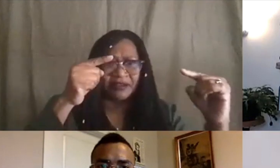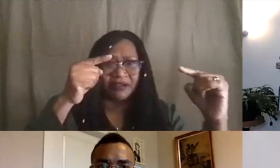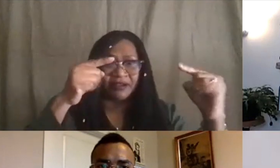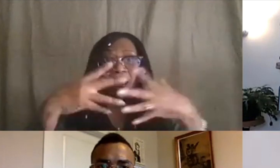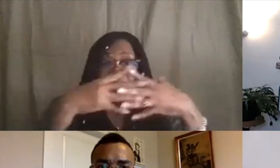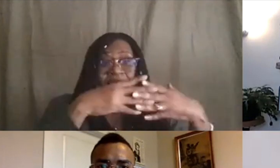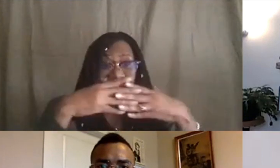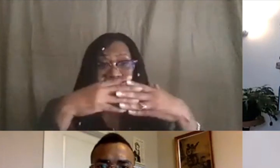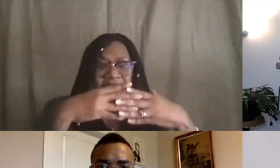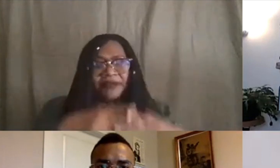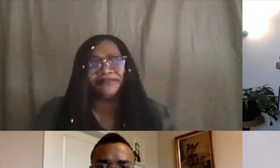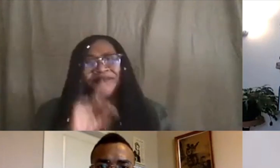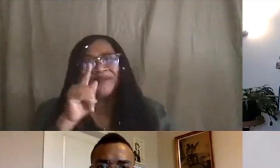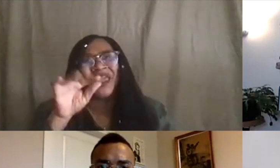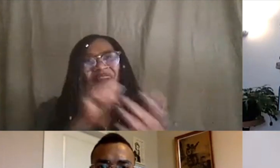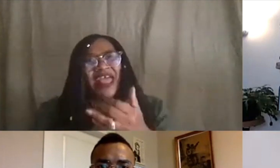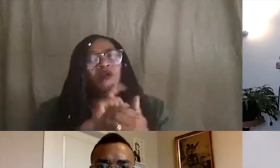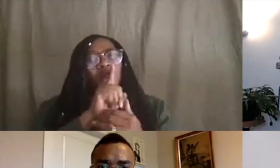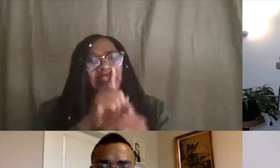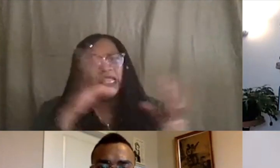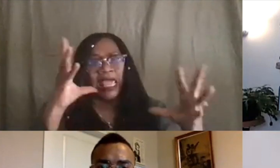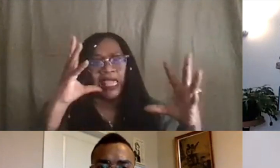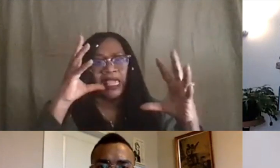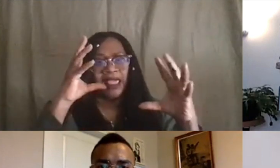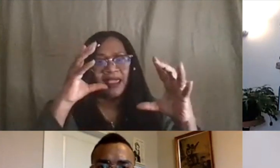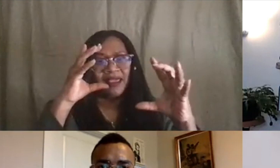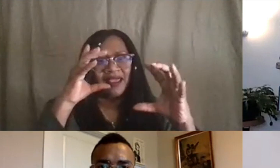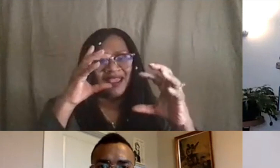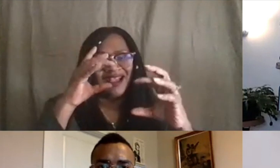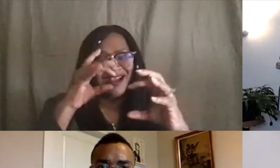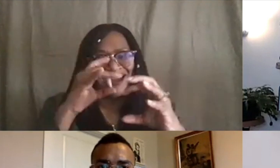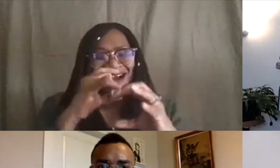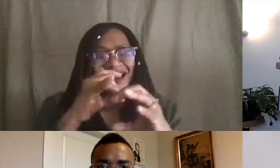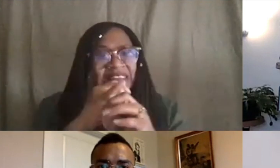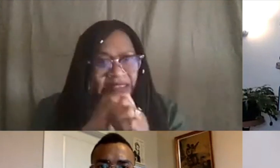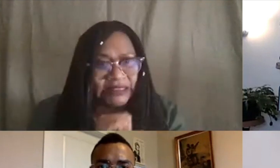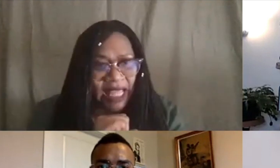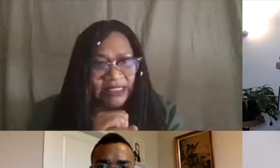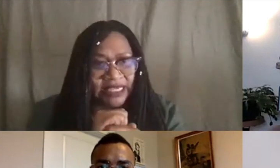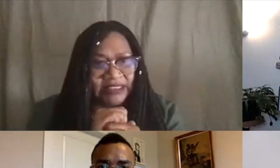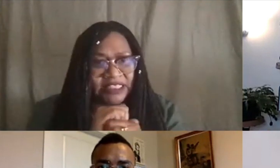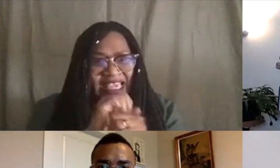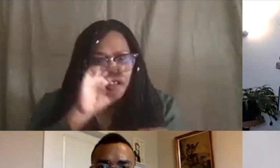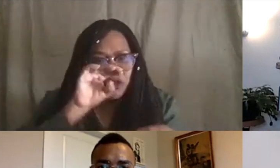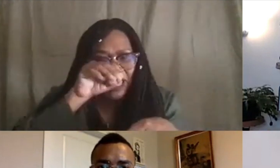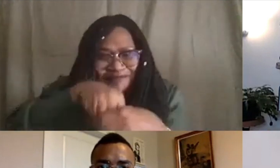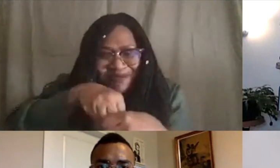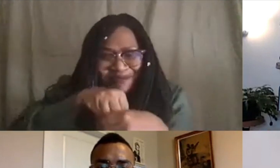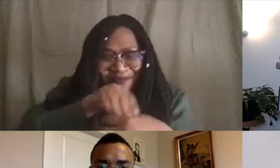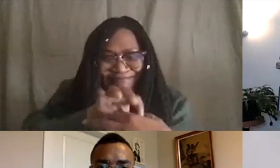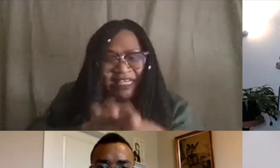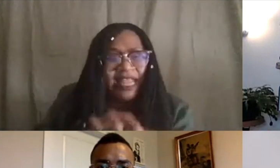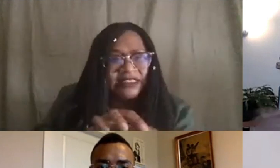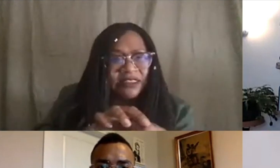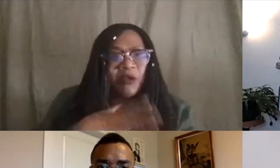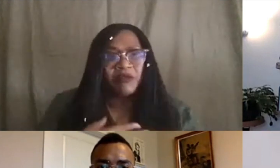to consolidate your movement into the possessive investment in whiteness, into the possession of whiteness. It